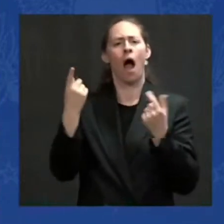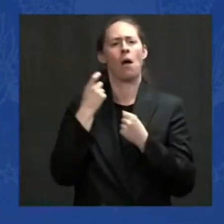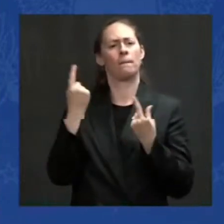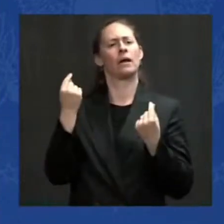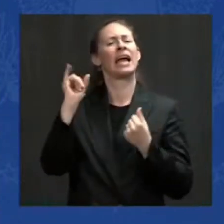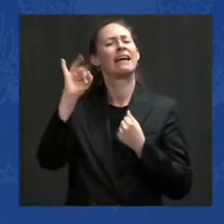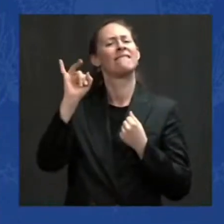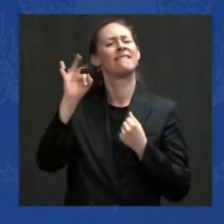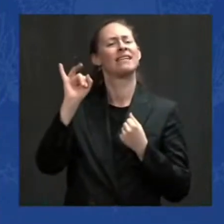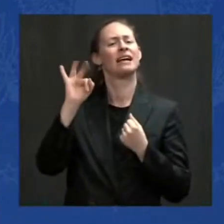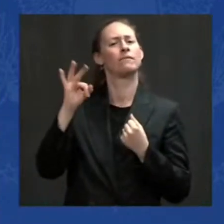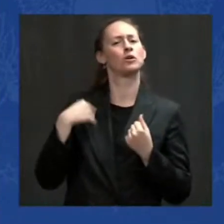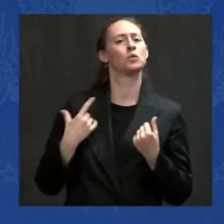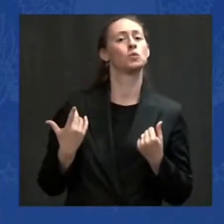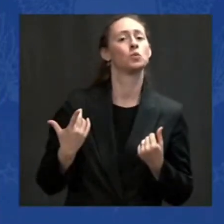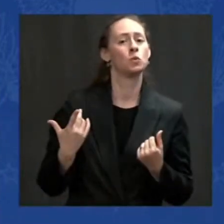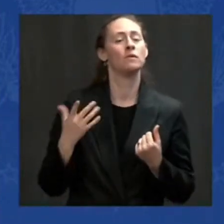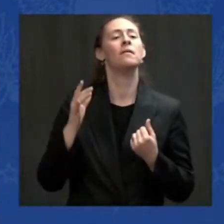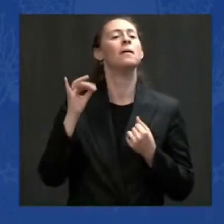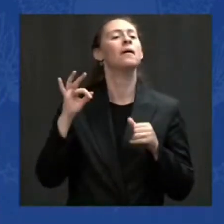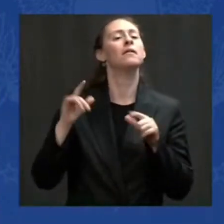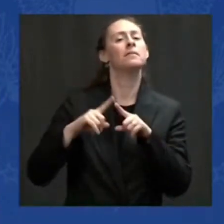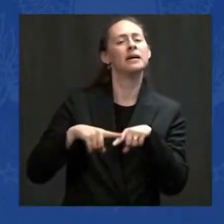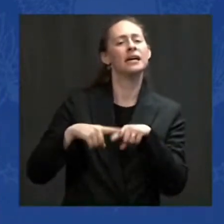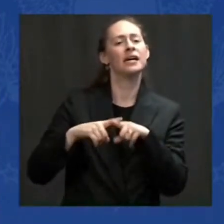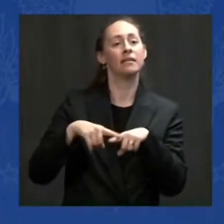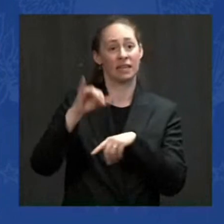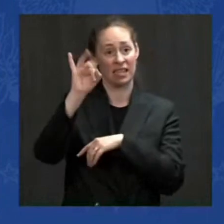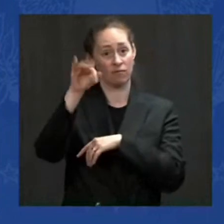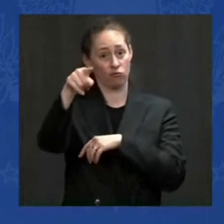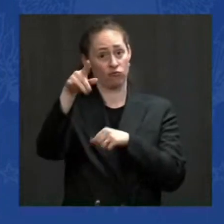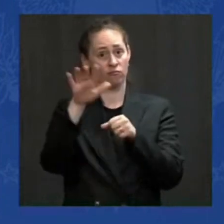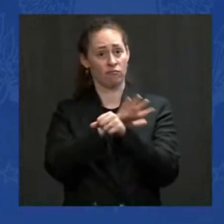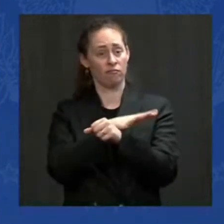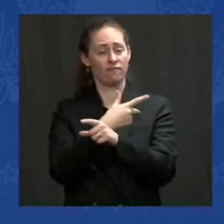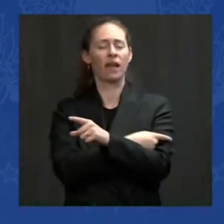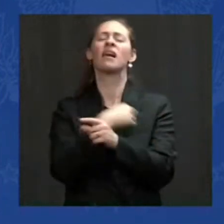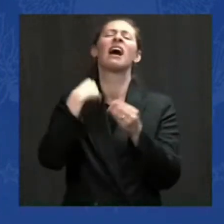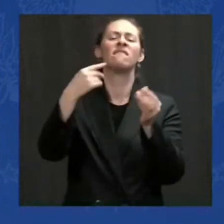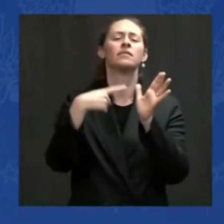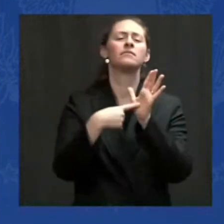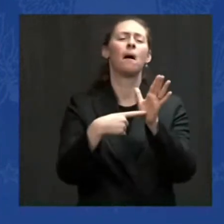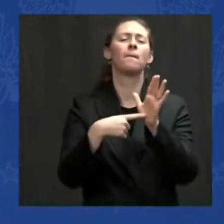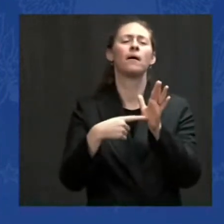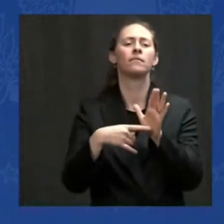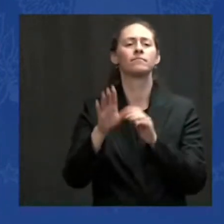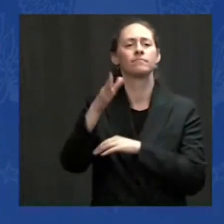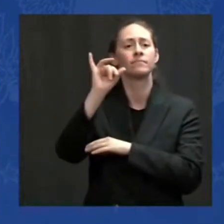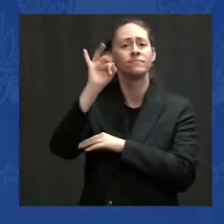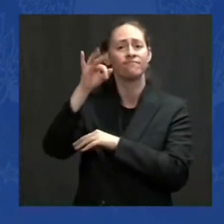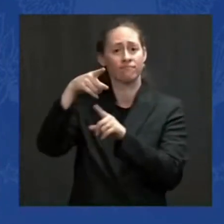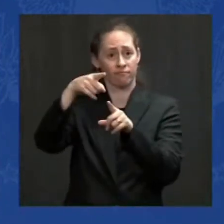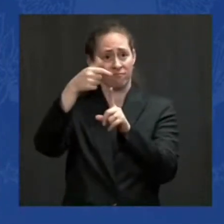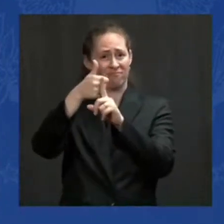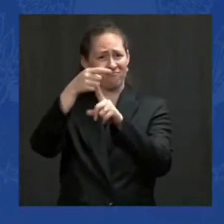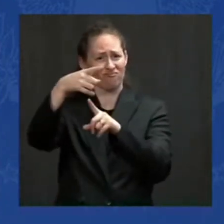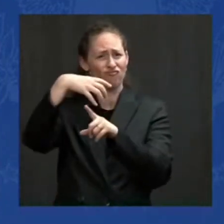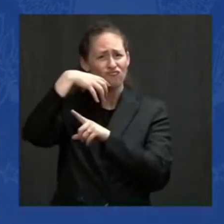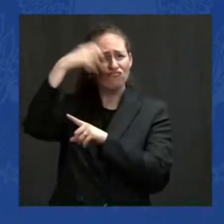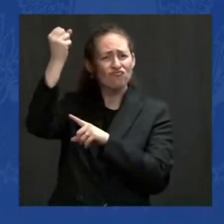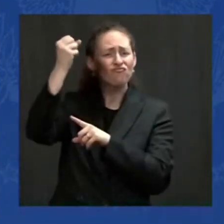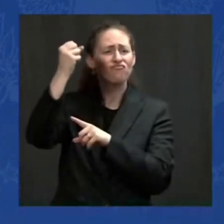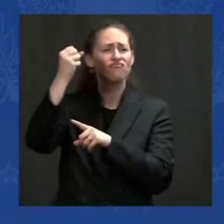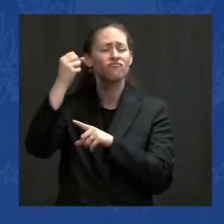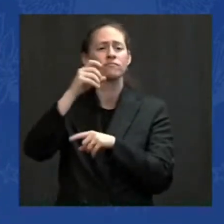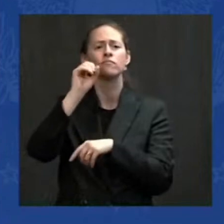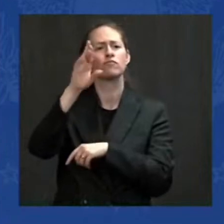people have, even if you are vaccinated. For example, if you are an elderly person, or if you have a person with an underlying